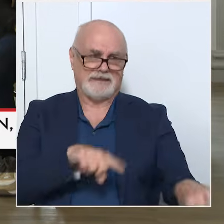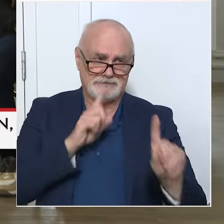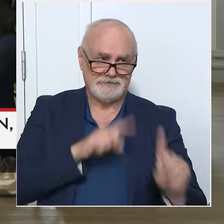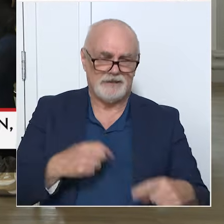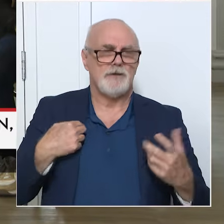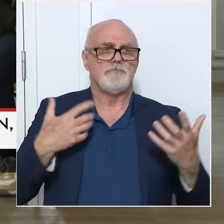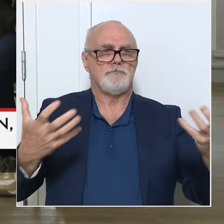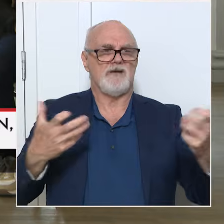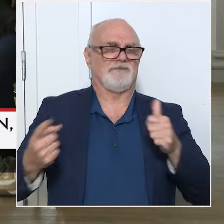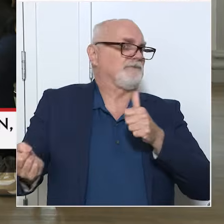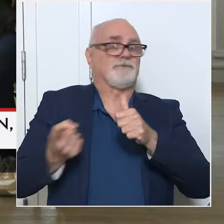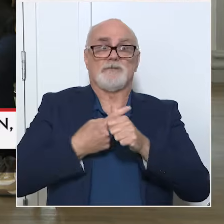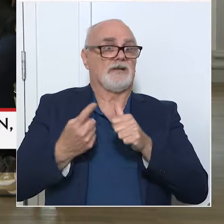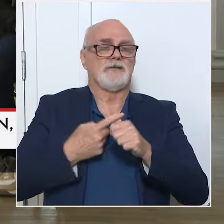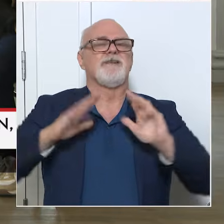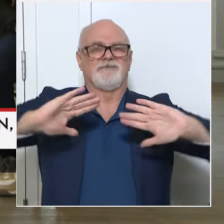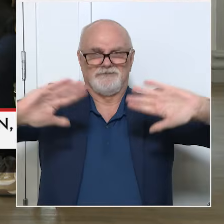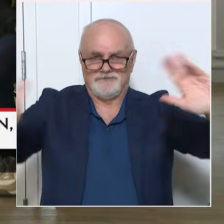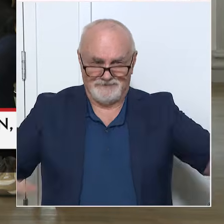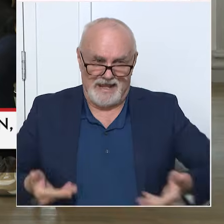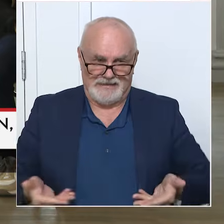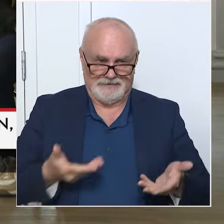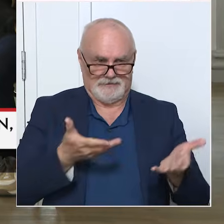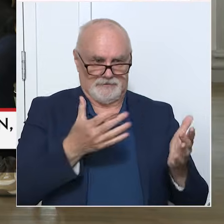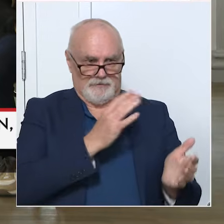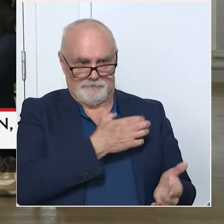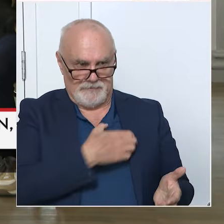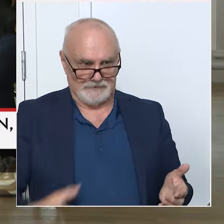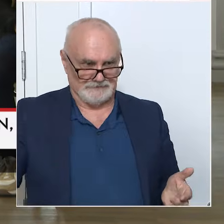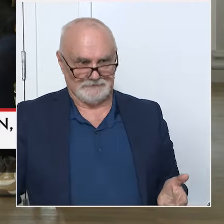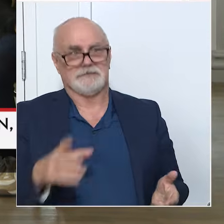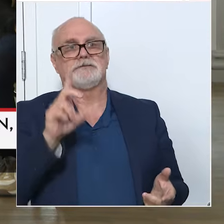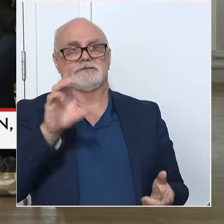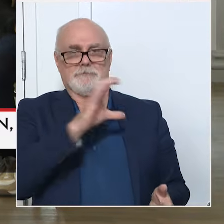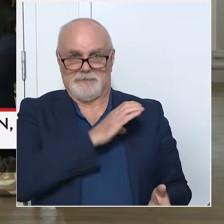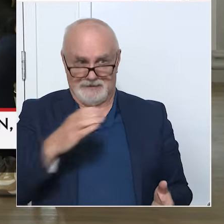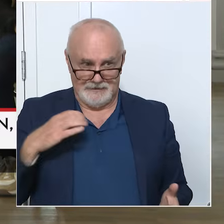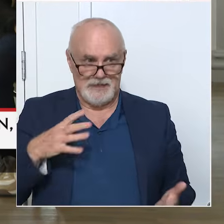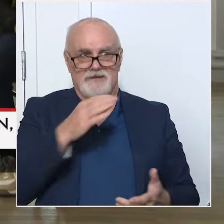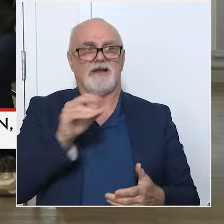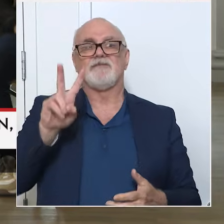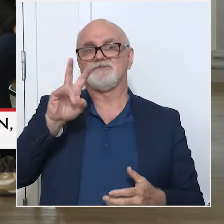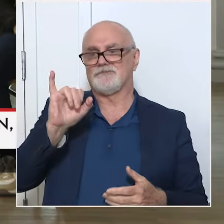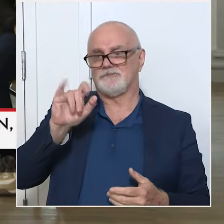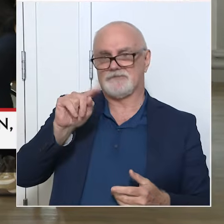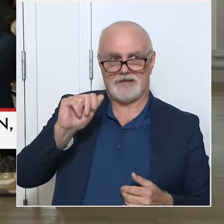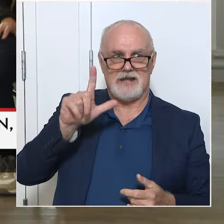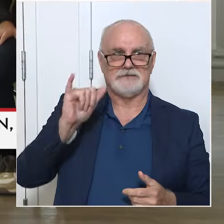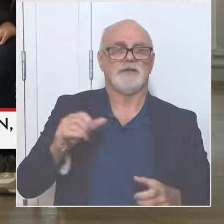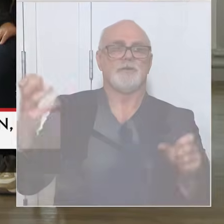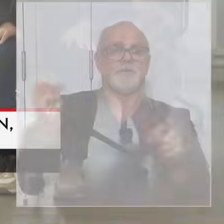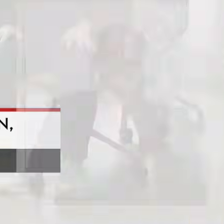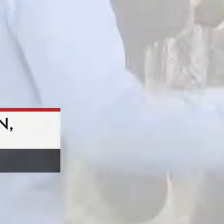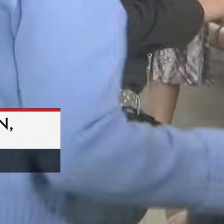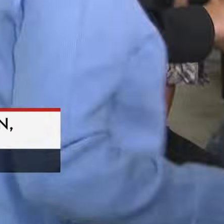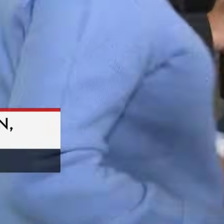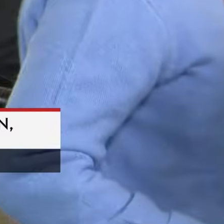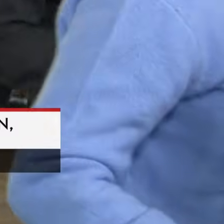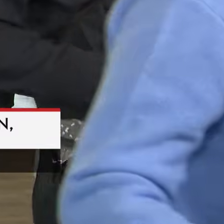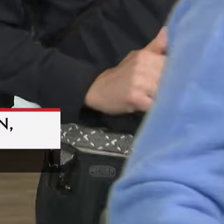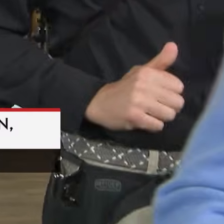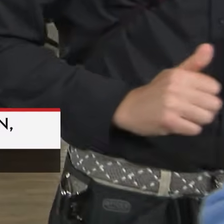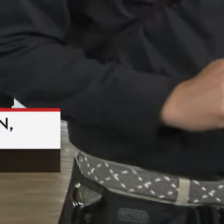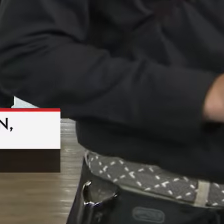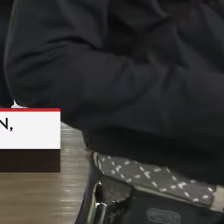first invite Mayor, Council Member, and our Vitality Fund awardees to come take a photo first. Okay,